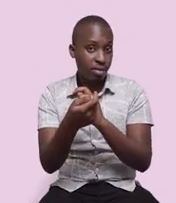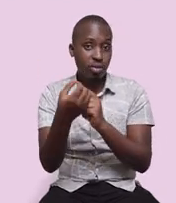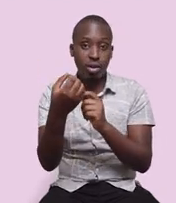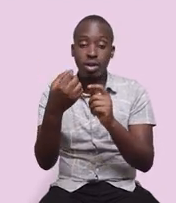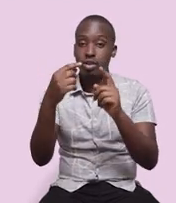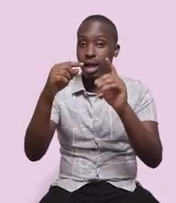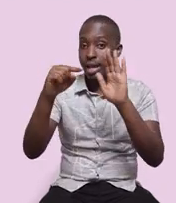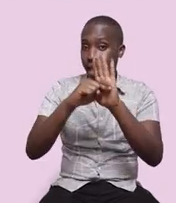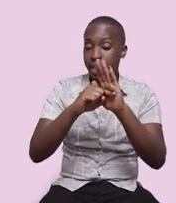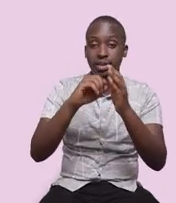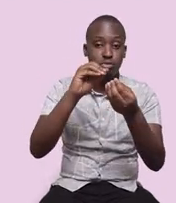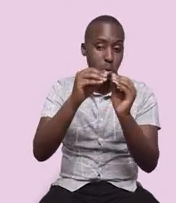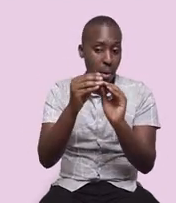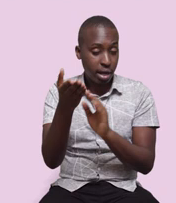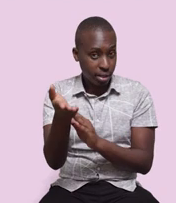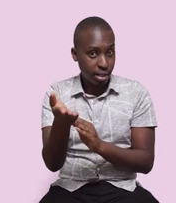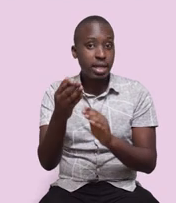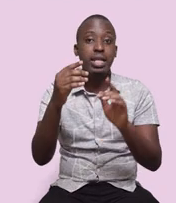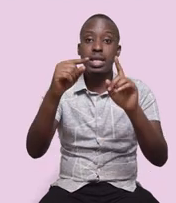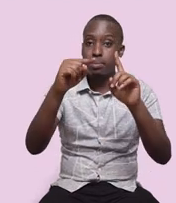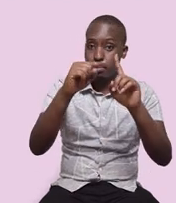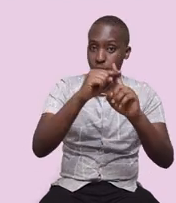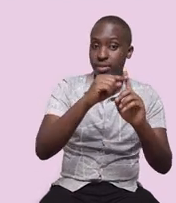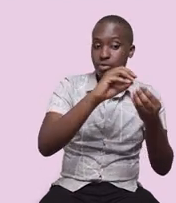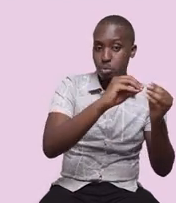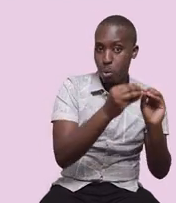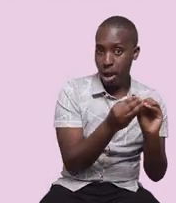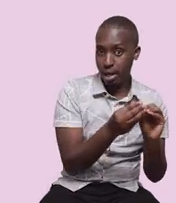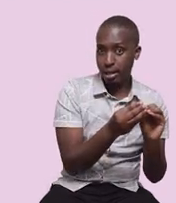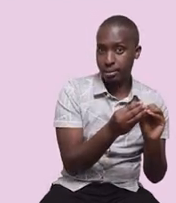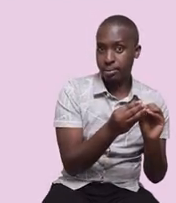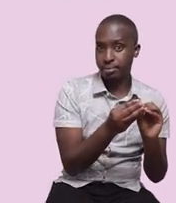of negative something is positive something.